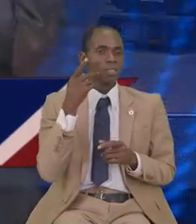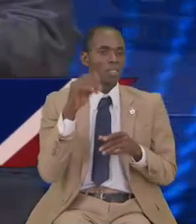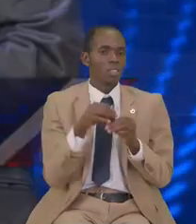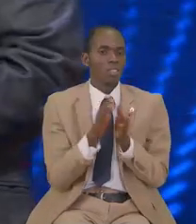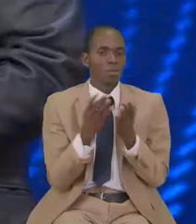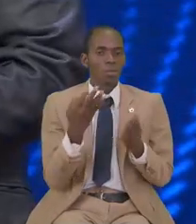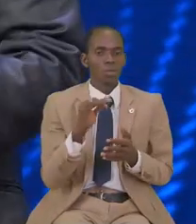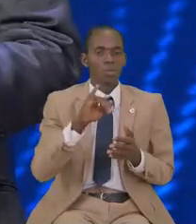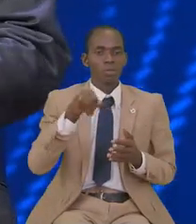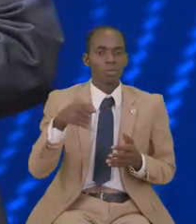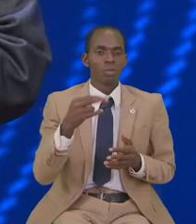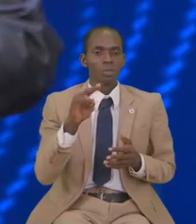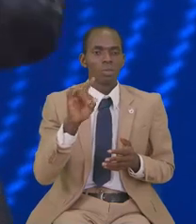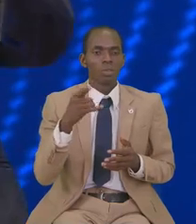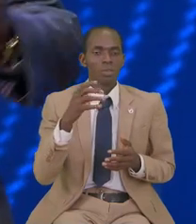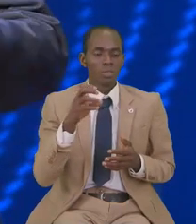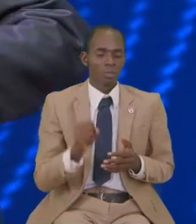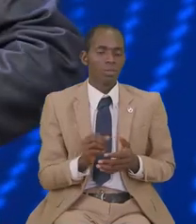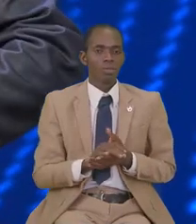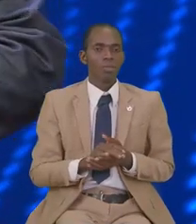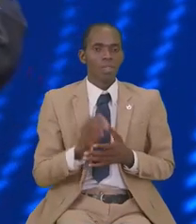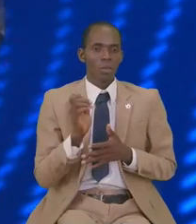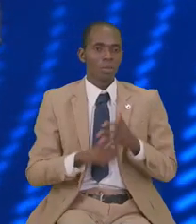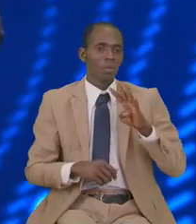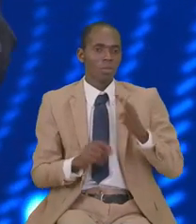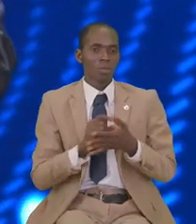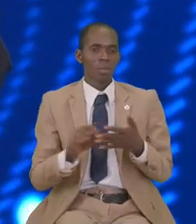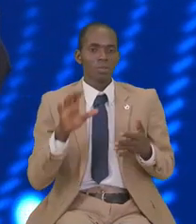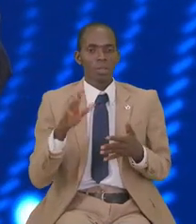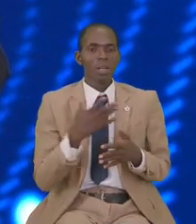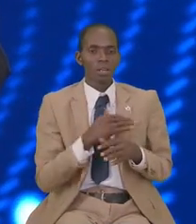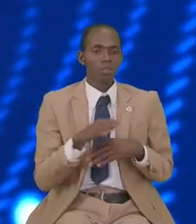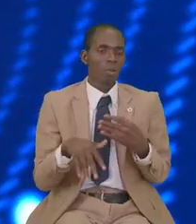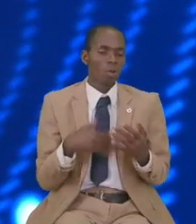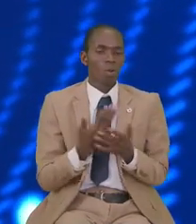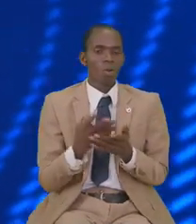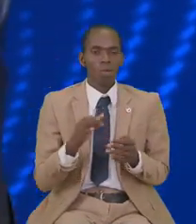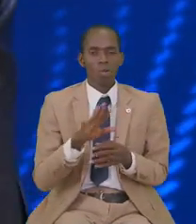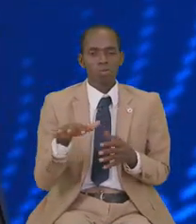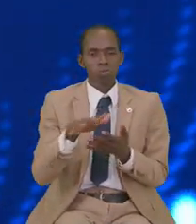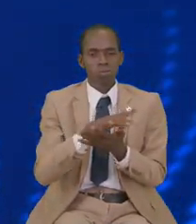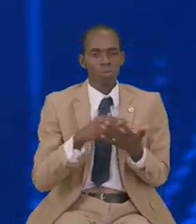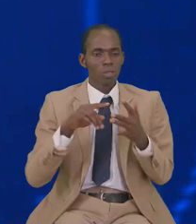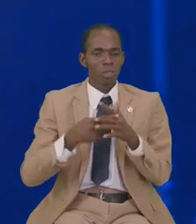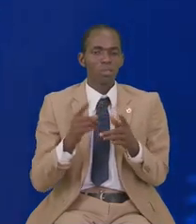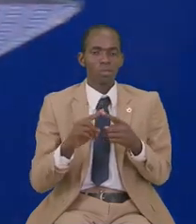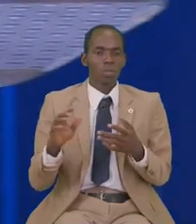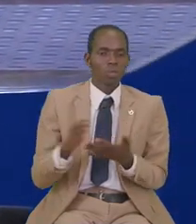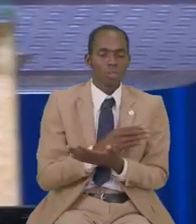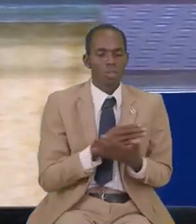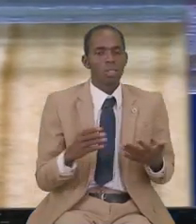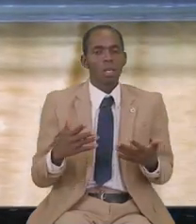4, chapter 5, Deborah and Barak and all of them, they started singing unto the Lord. And when